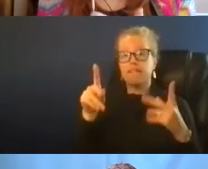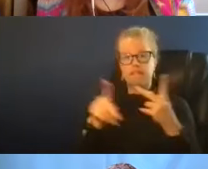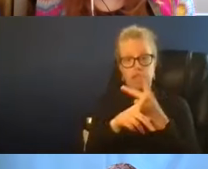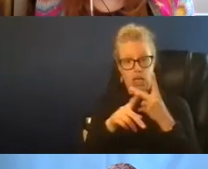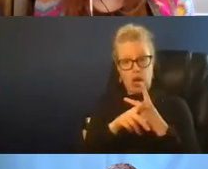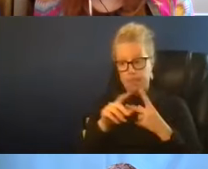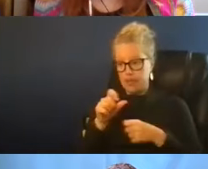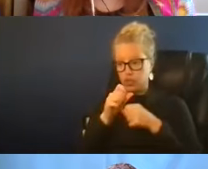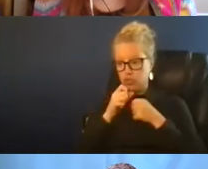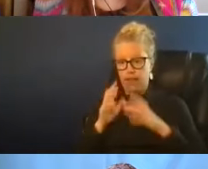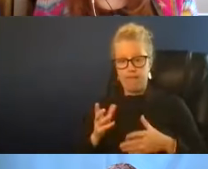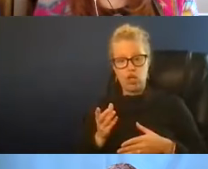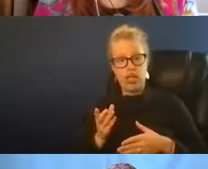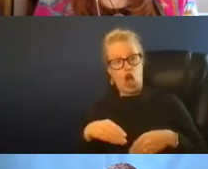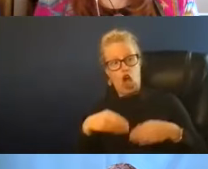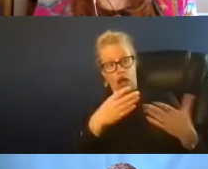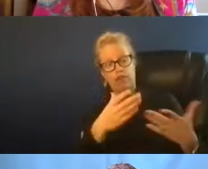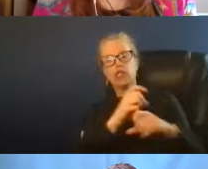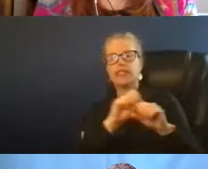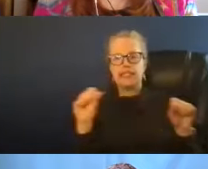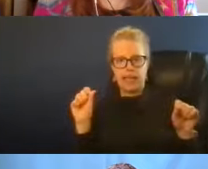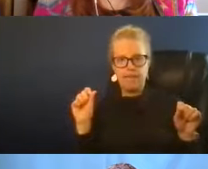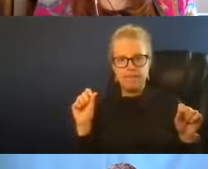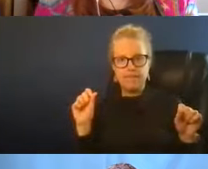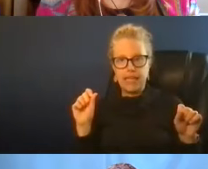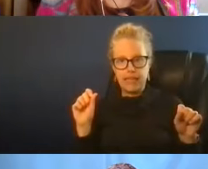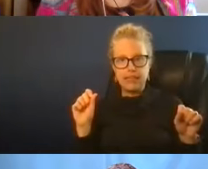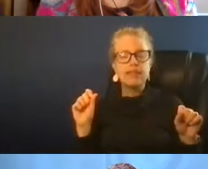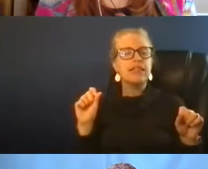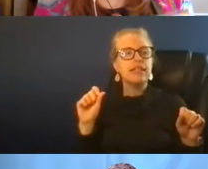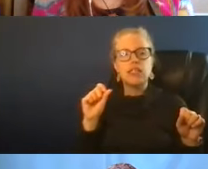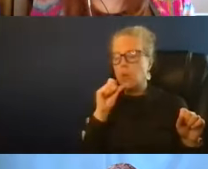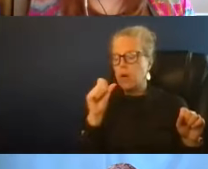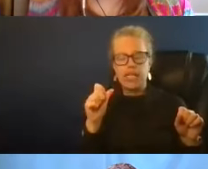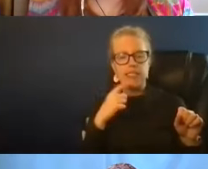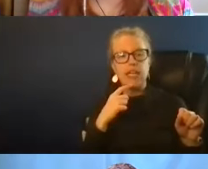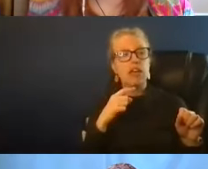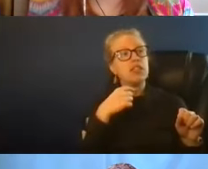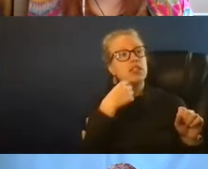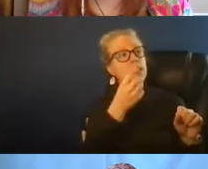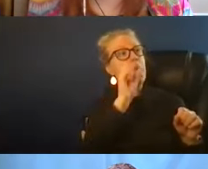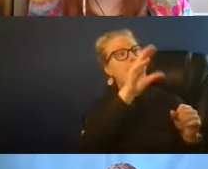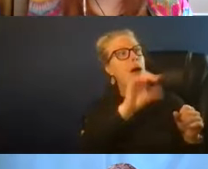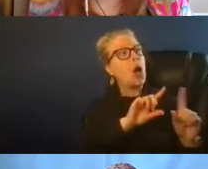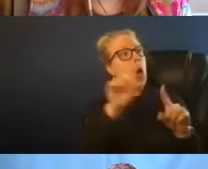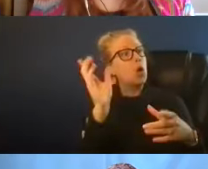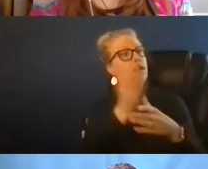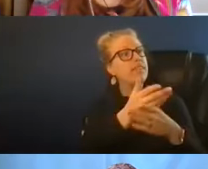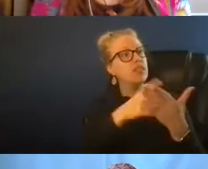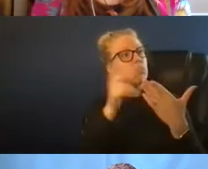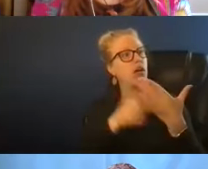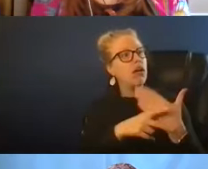do that in a safe way, so that we're not saying, all right, just tell this person to go to an intervention